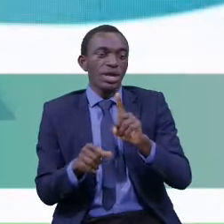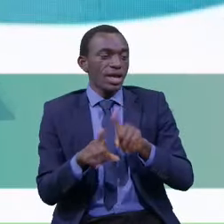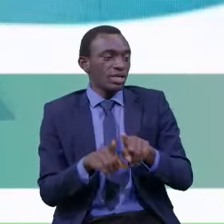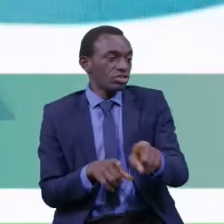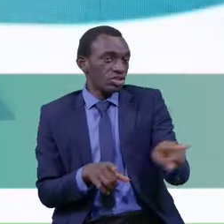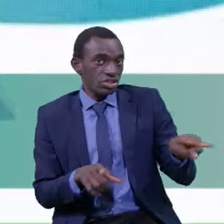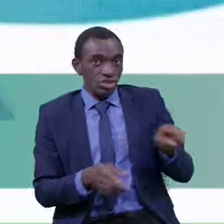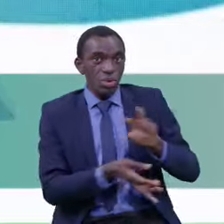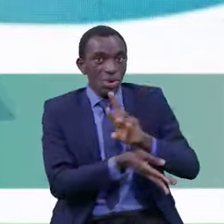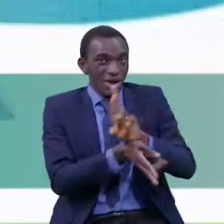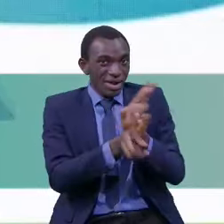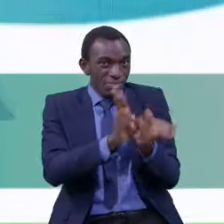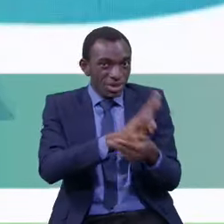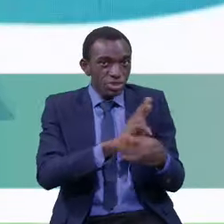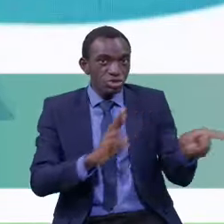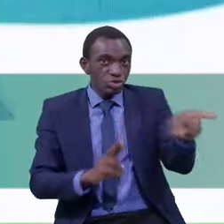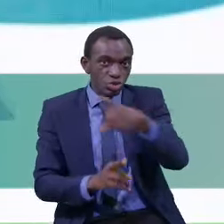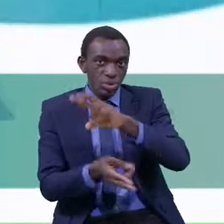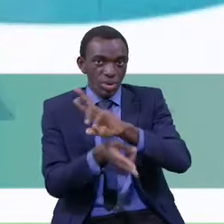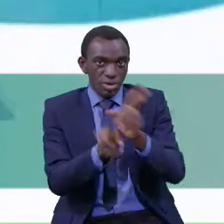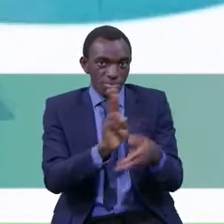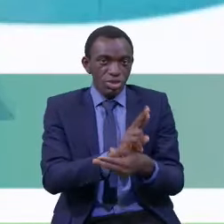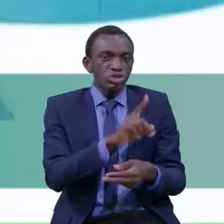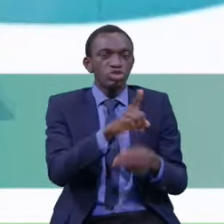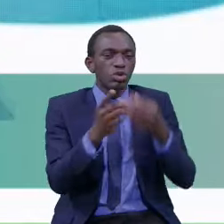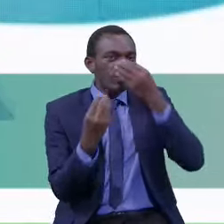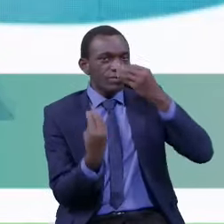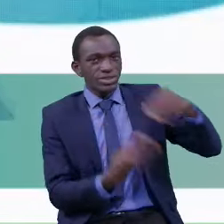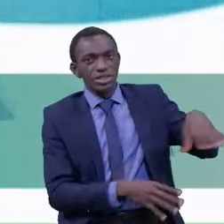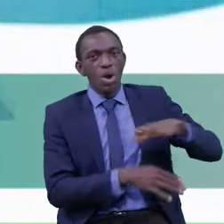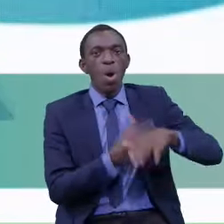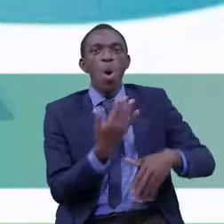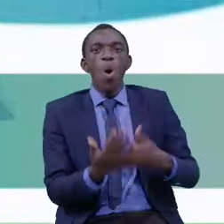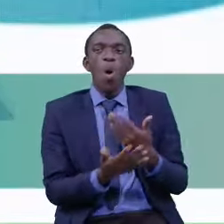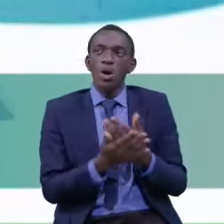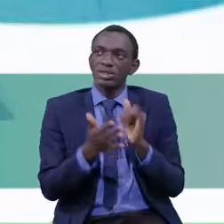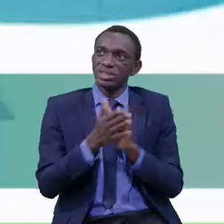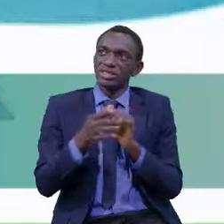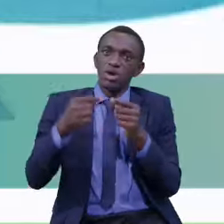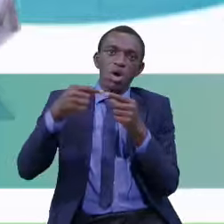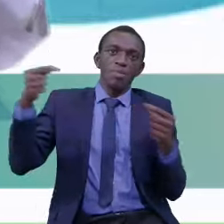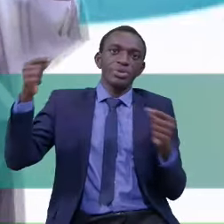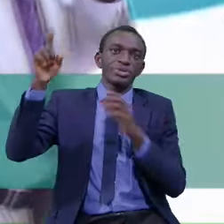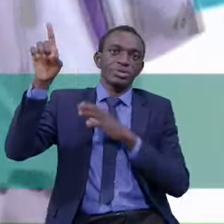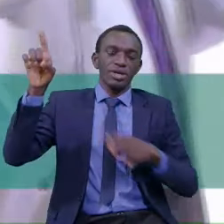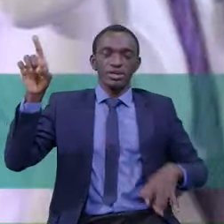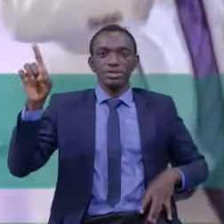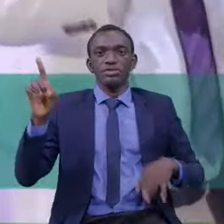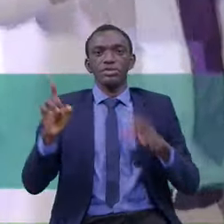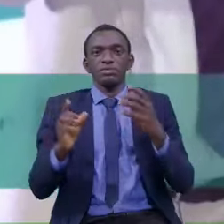from everything contrary to Christ. That's it. You know, you